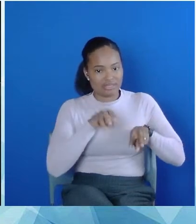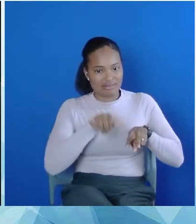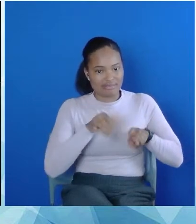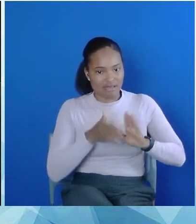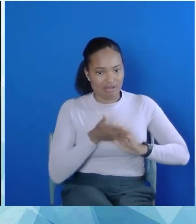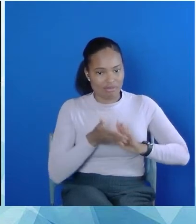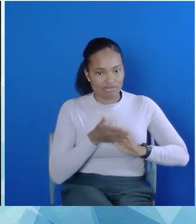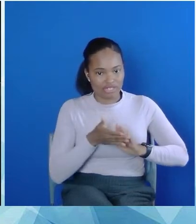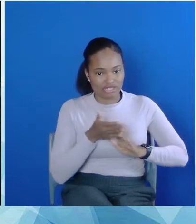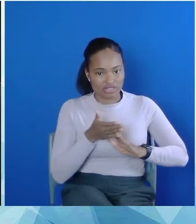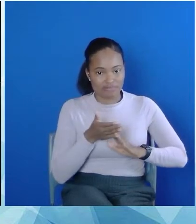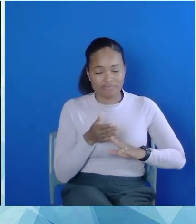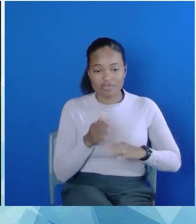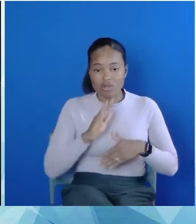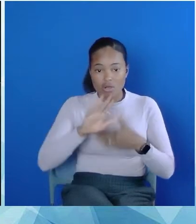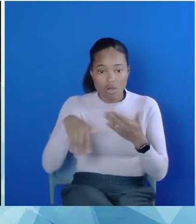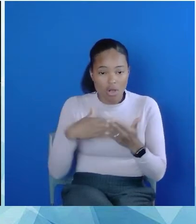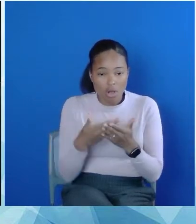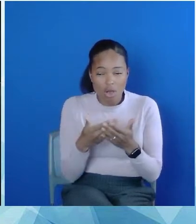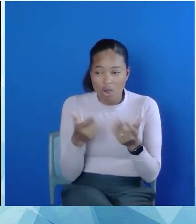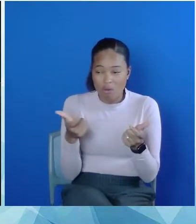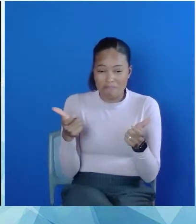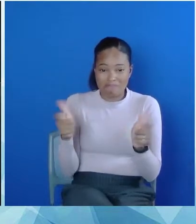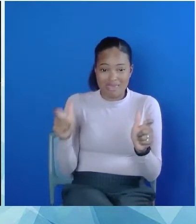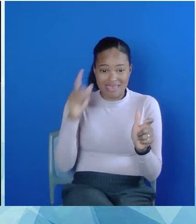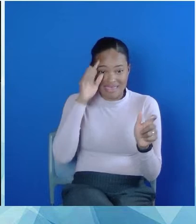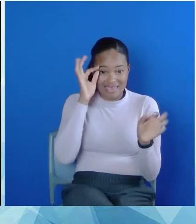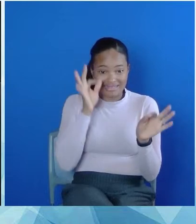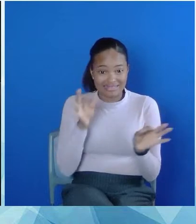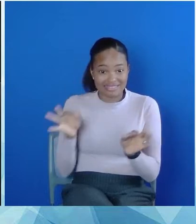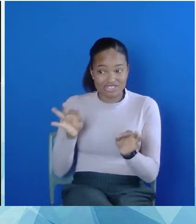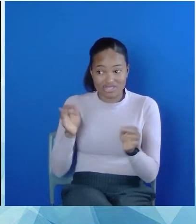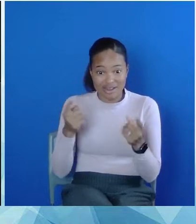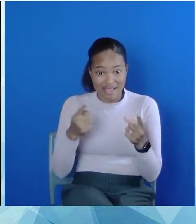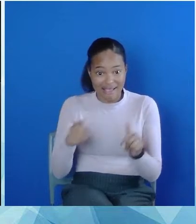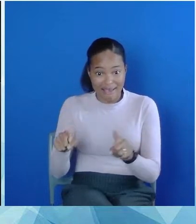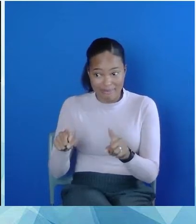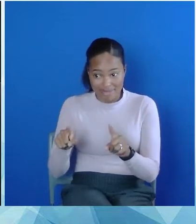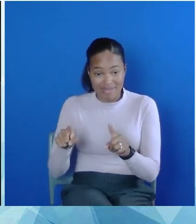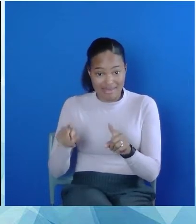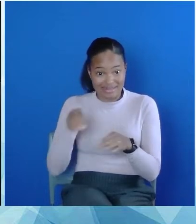Every major decision that happens throughout the agency